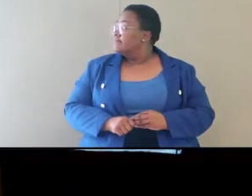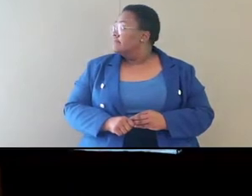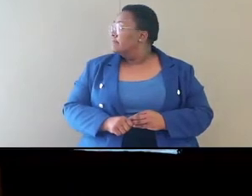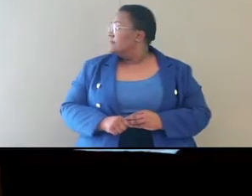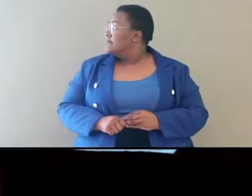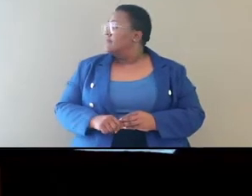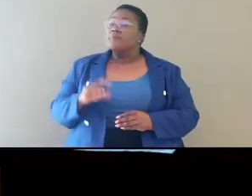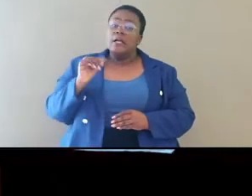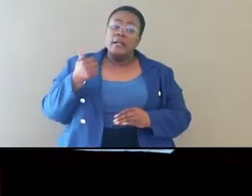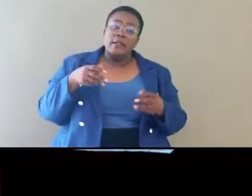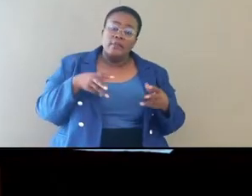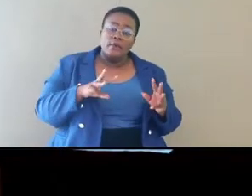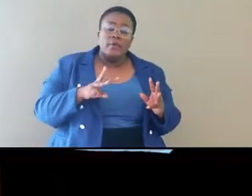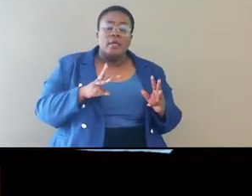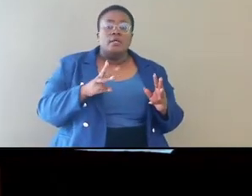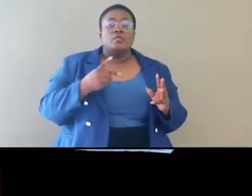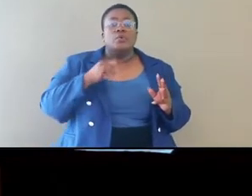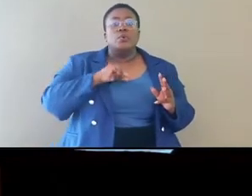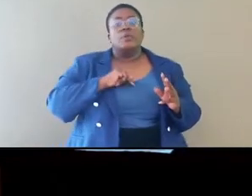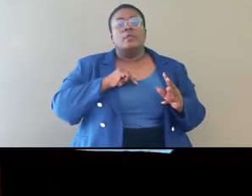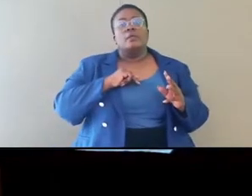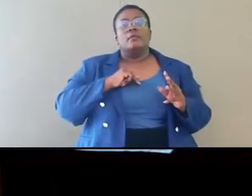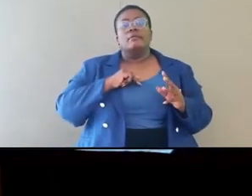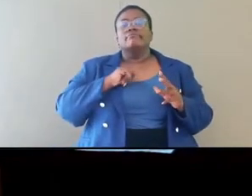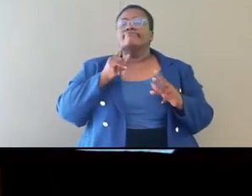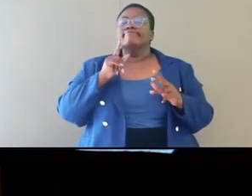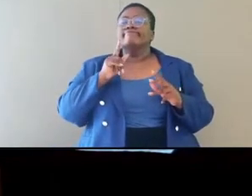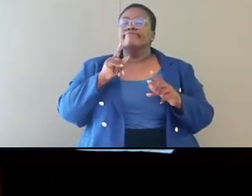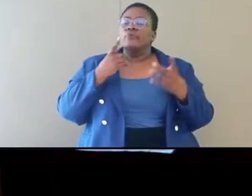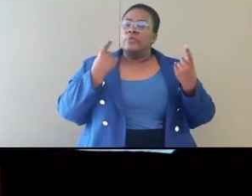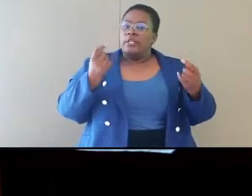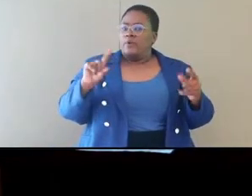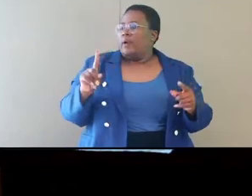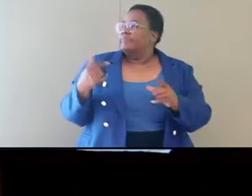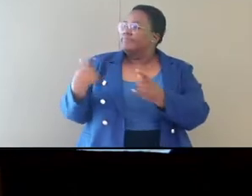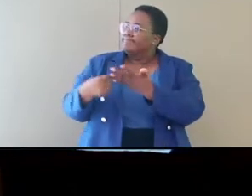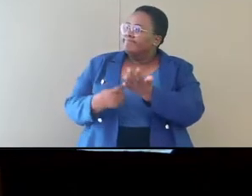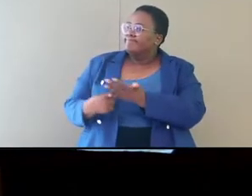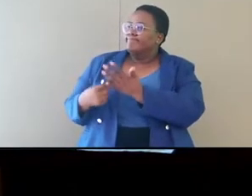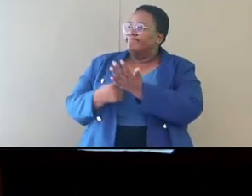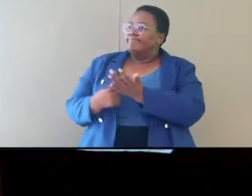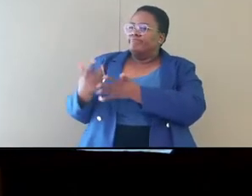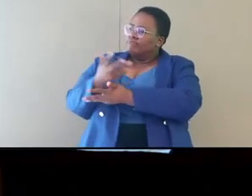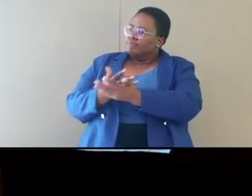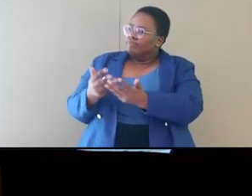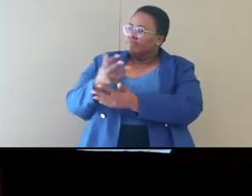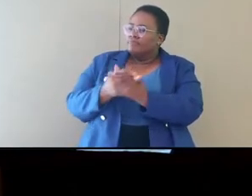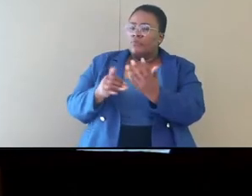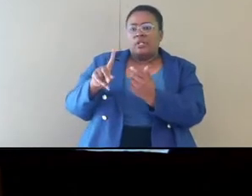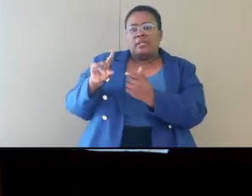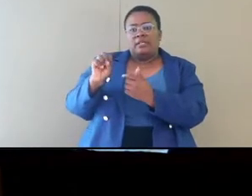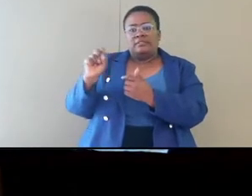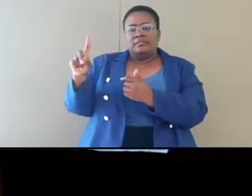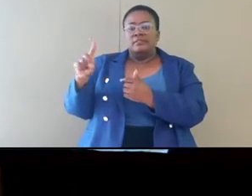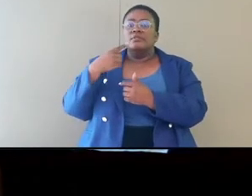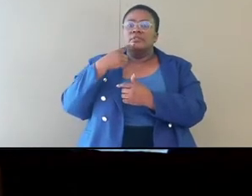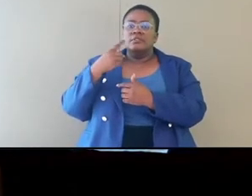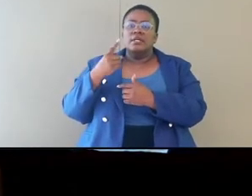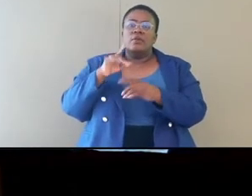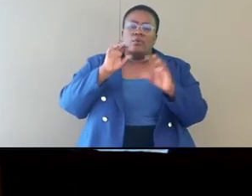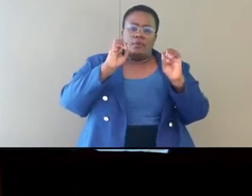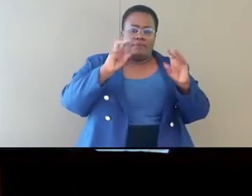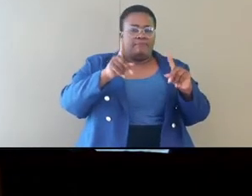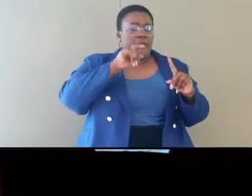Another way of looking, so what we've ended up doing in a lot of discussion with DSD as we did this, is let's use the South African poverty lines as